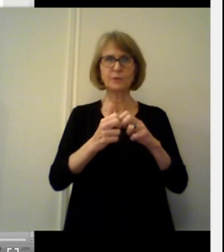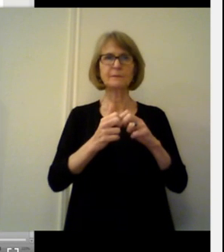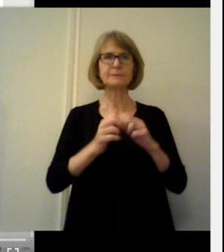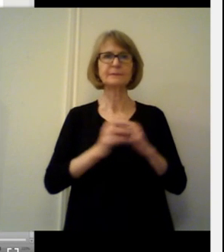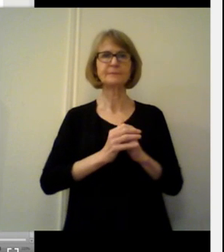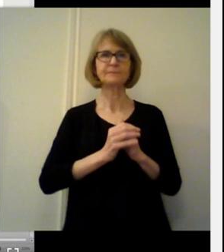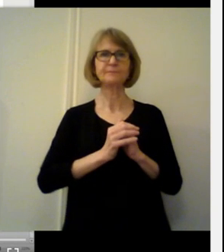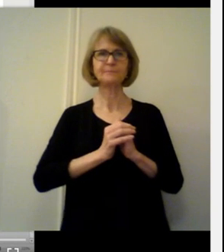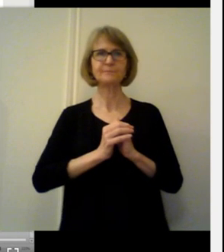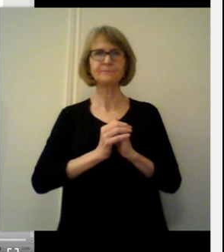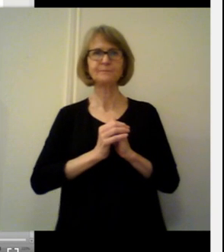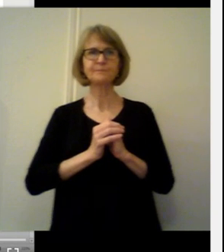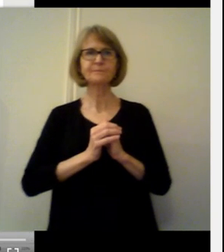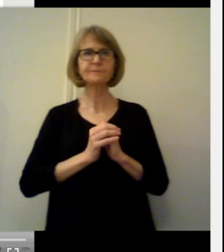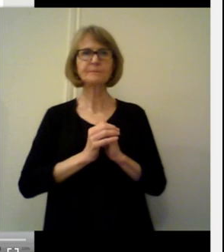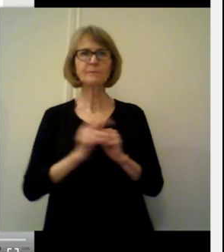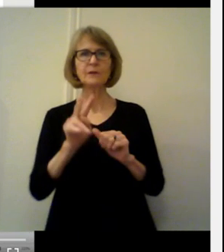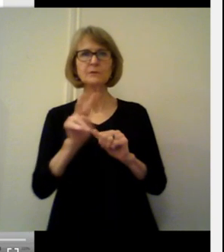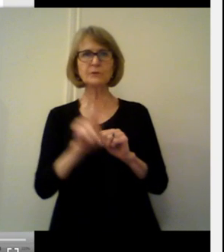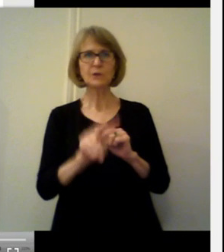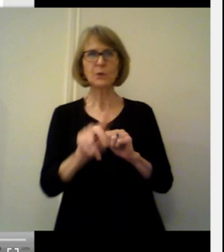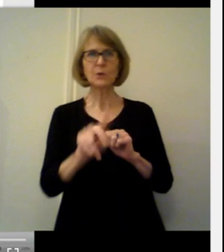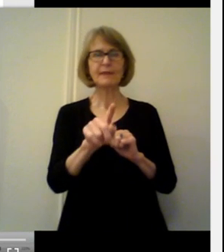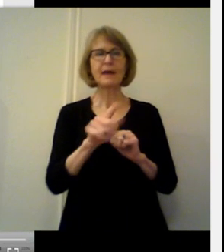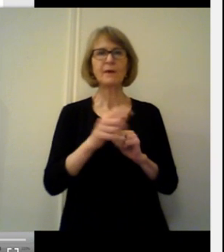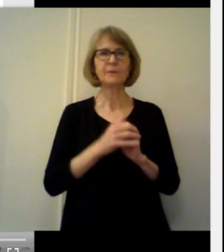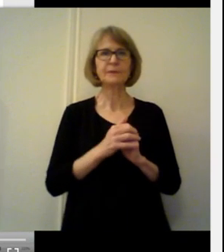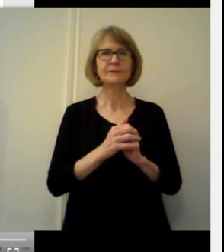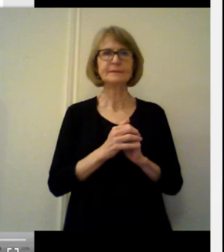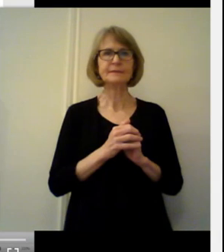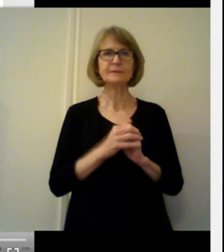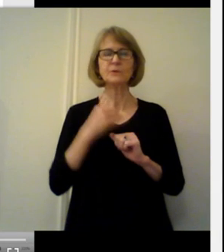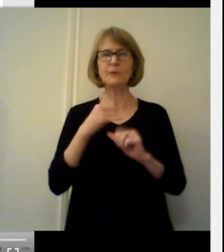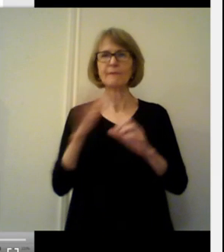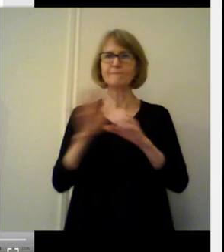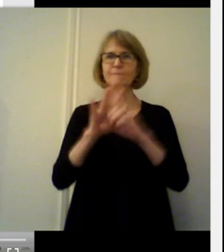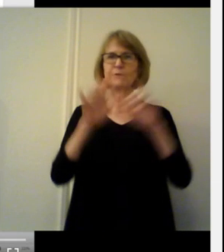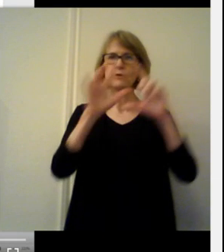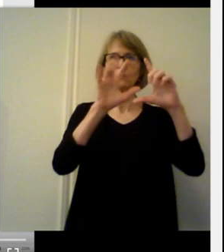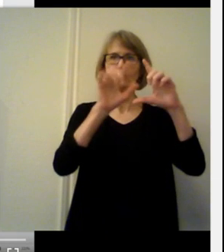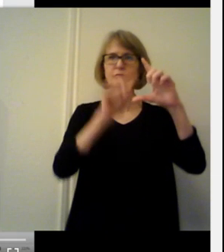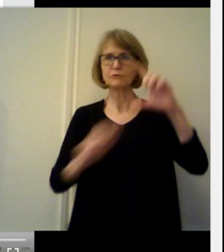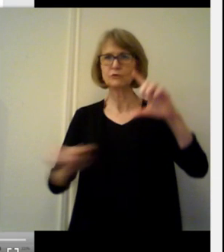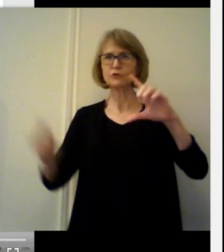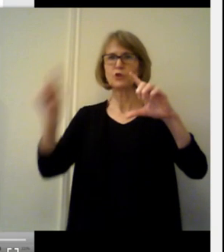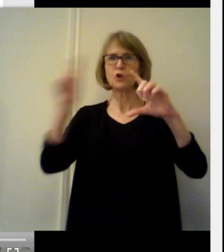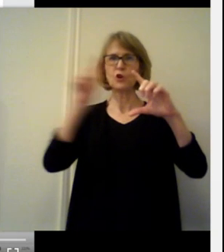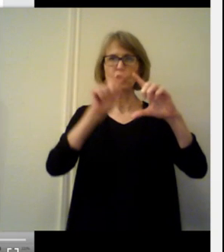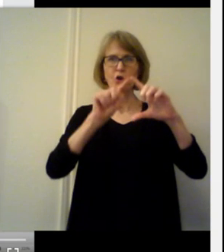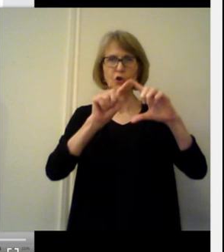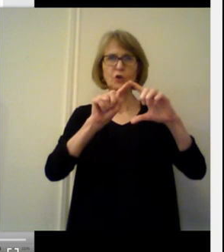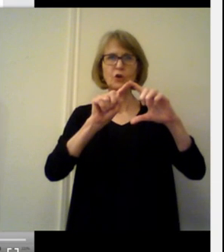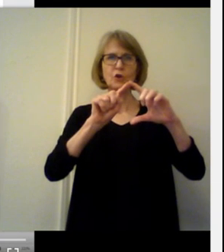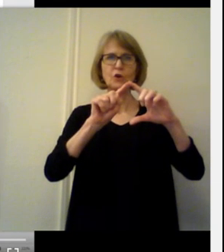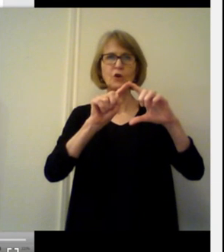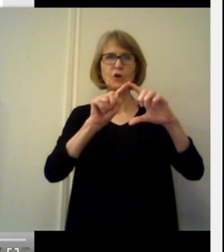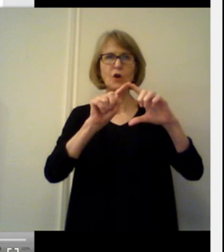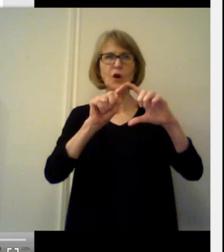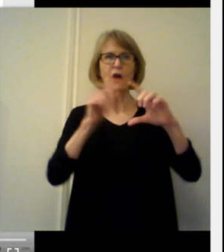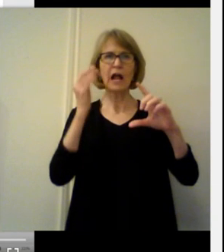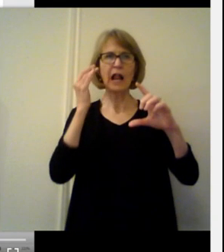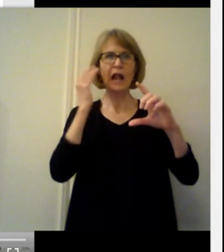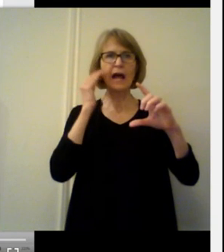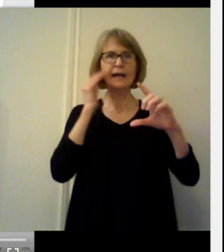So let's take a look at this one down here. So we have a full circle. I know that this part is 145, and I know